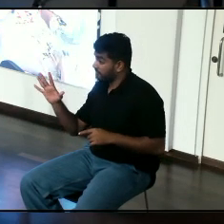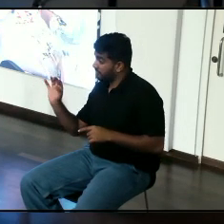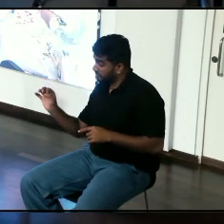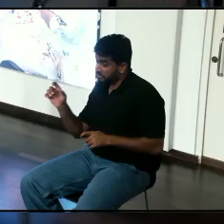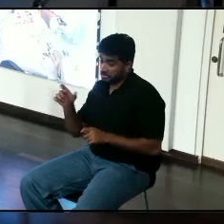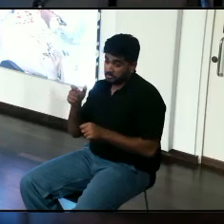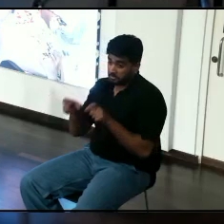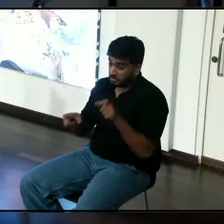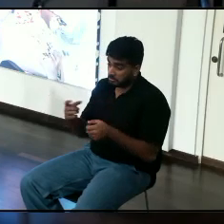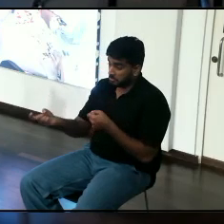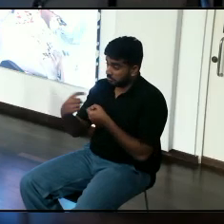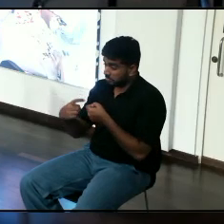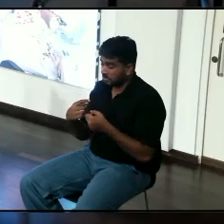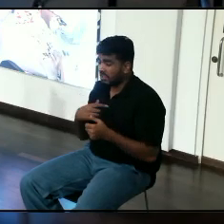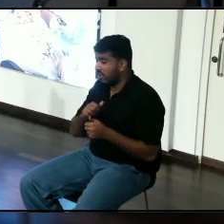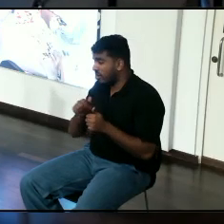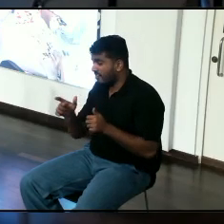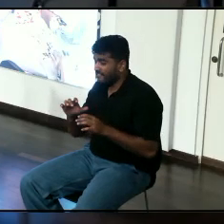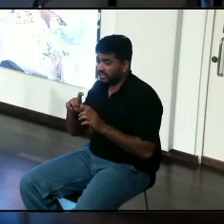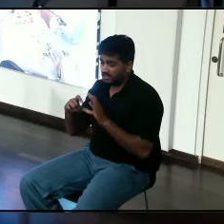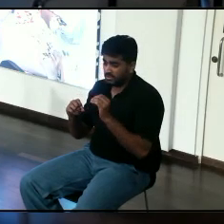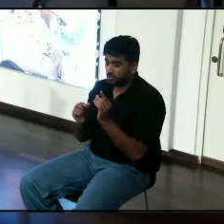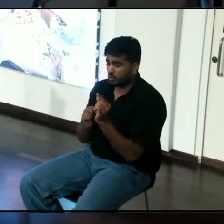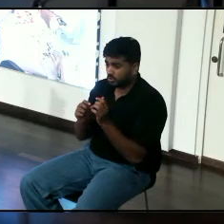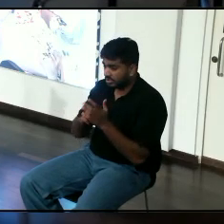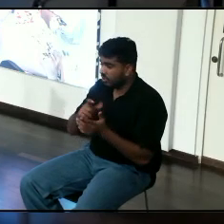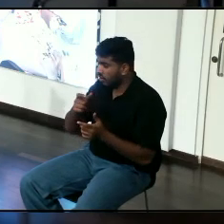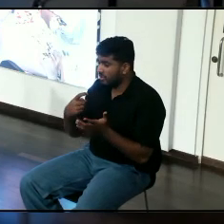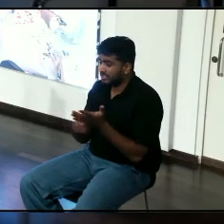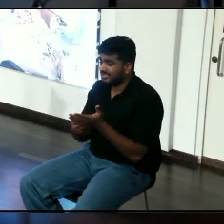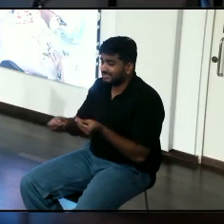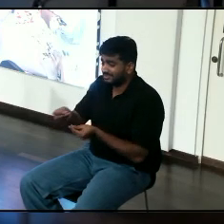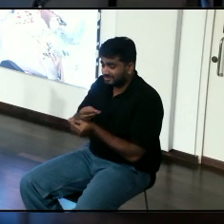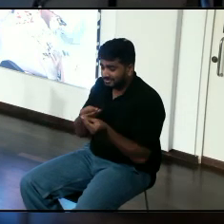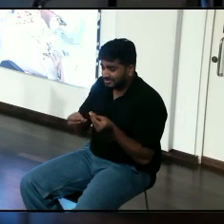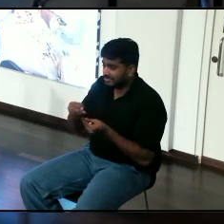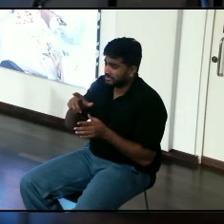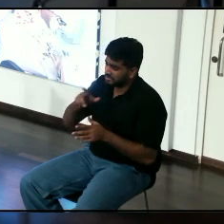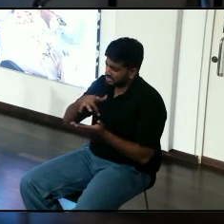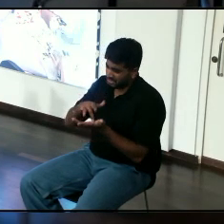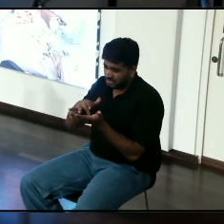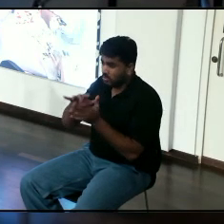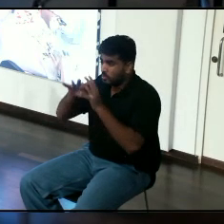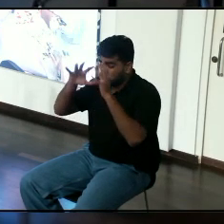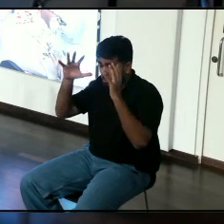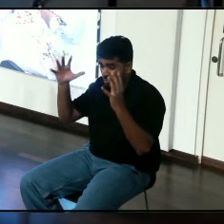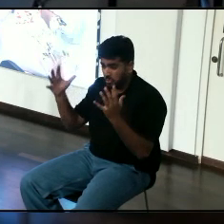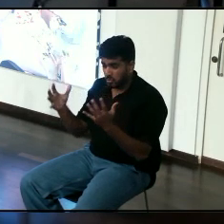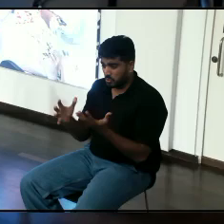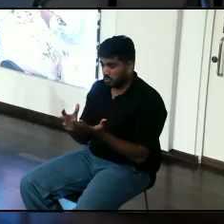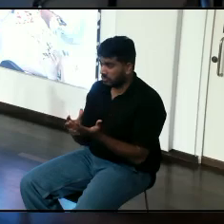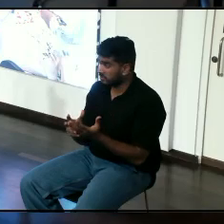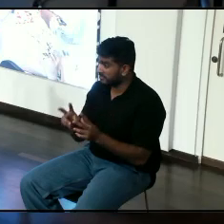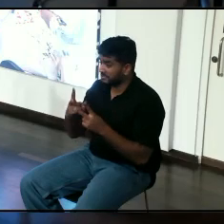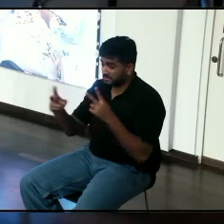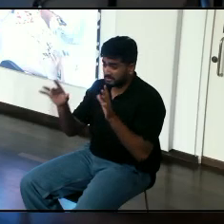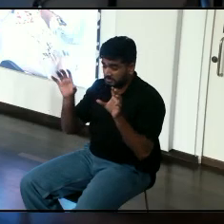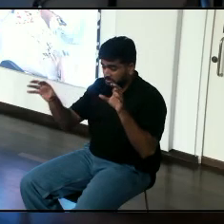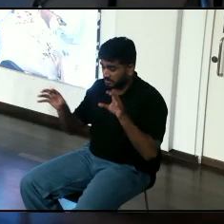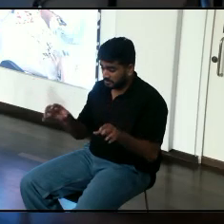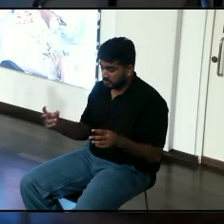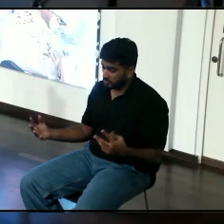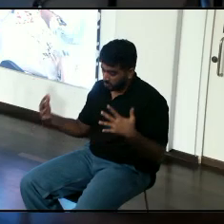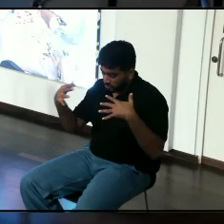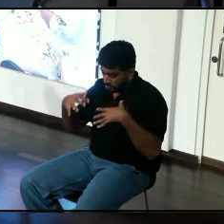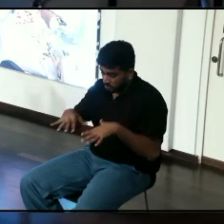uncles, granduncles, cousins, families from all over the world, Brazil, Portugal, London, would come down, and we would have music